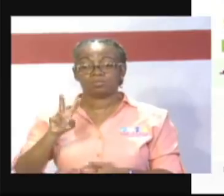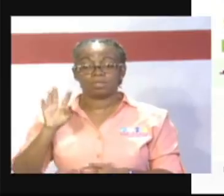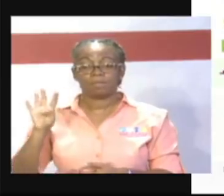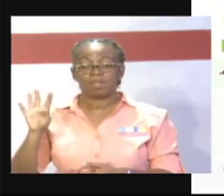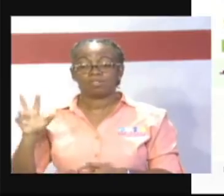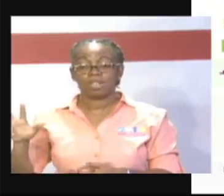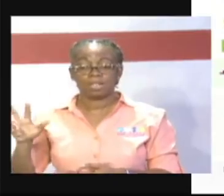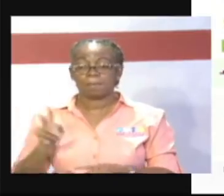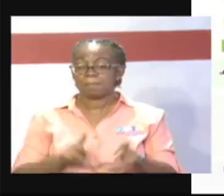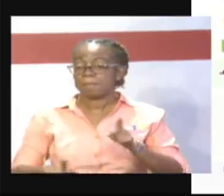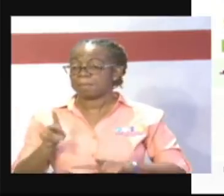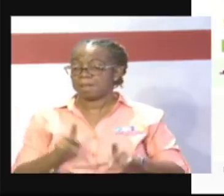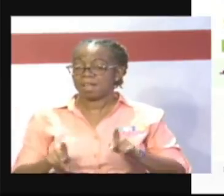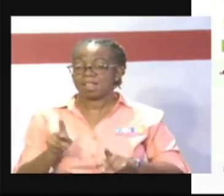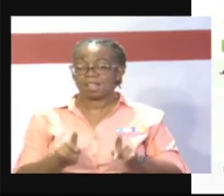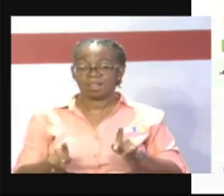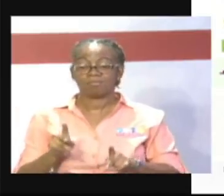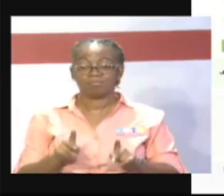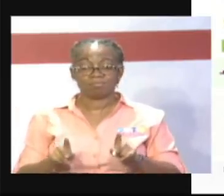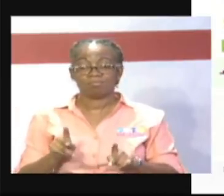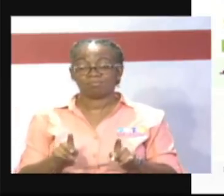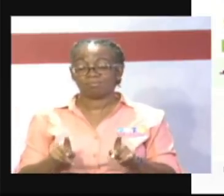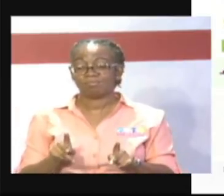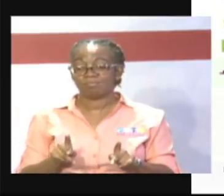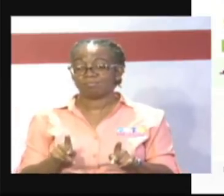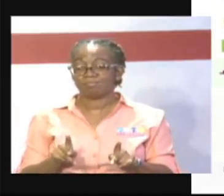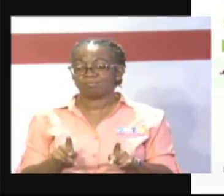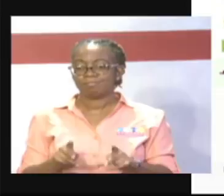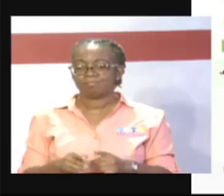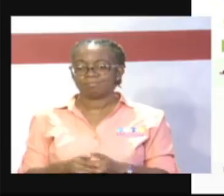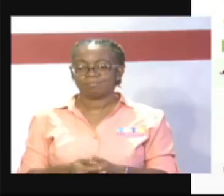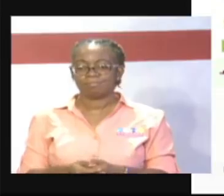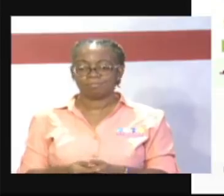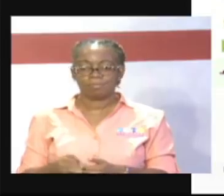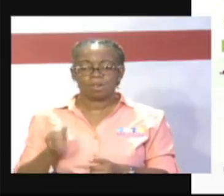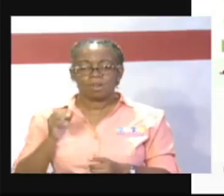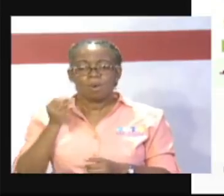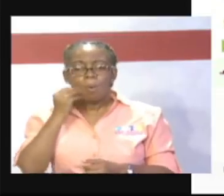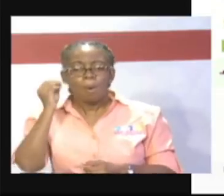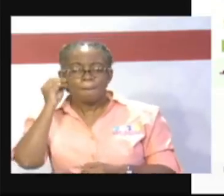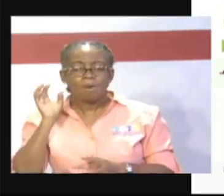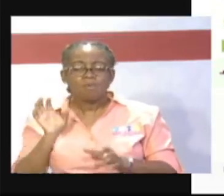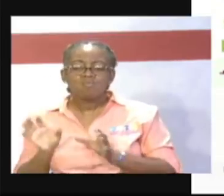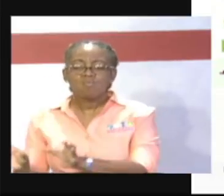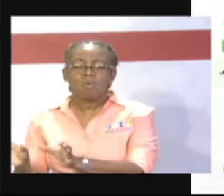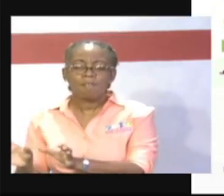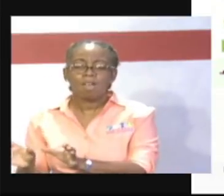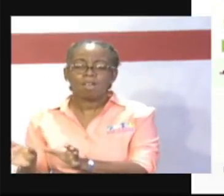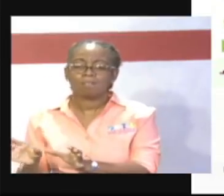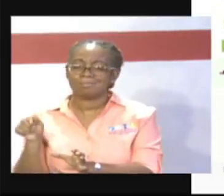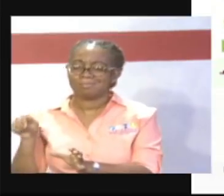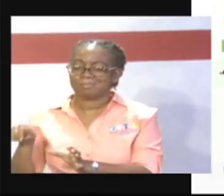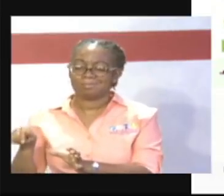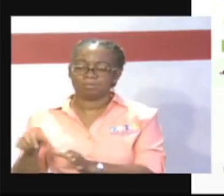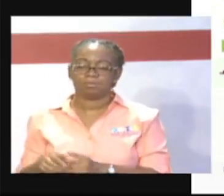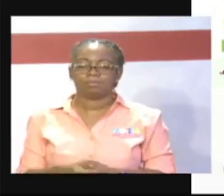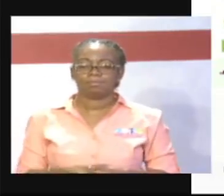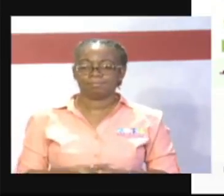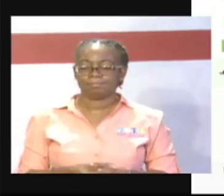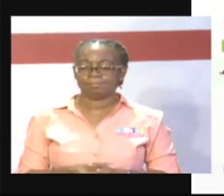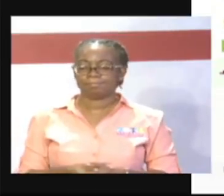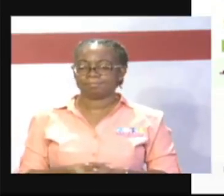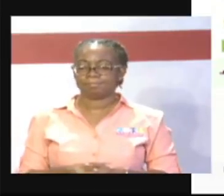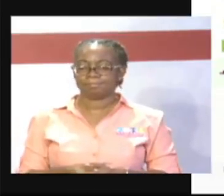4,243 cases of persons who are being under self-isolation and being monitored by the relevant county medical officers of